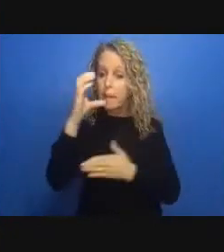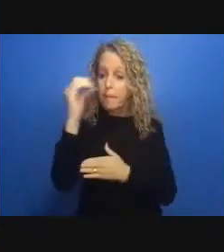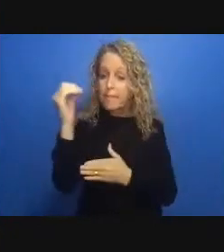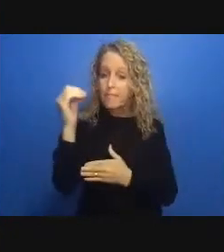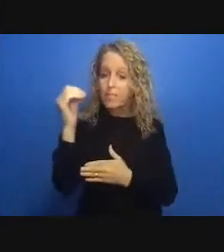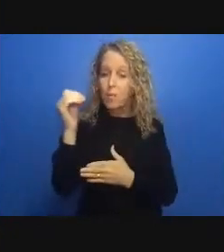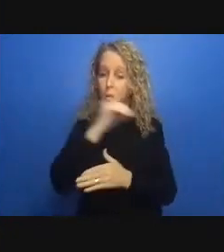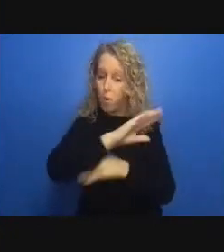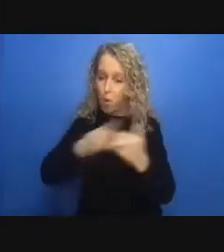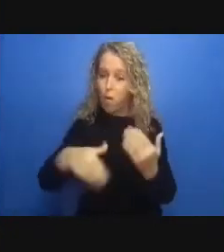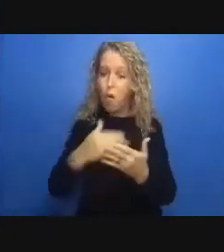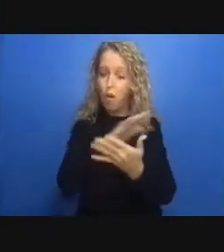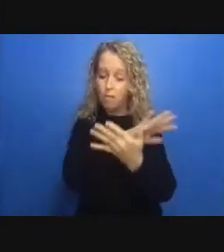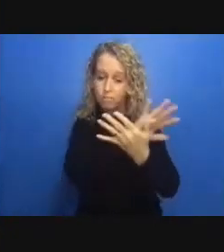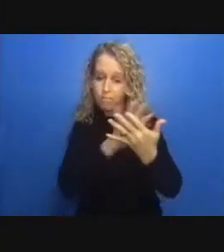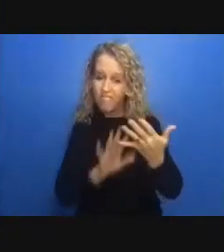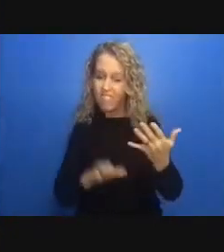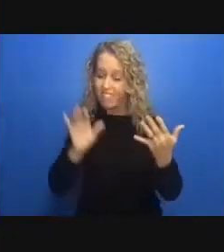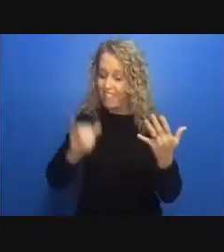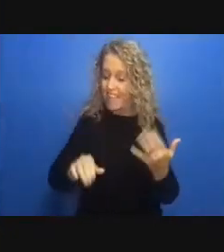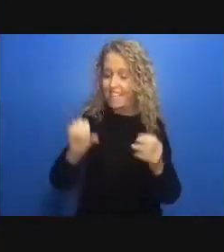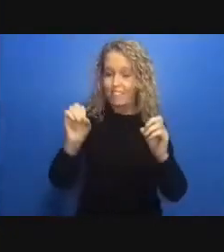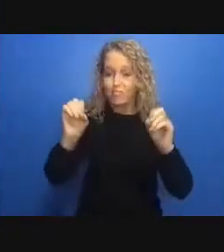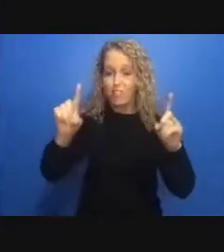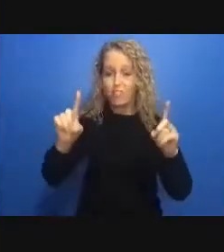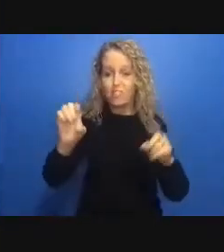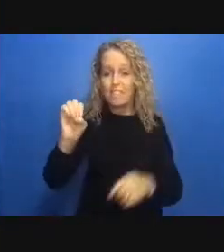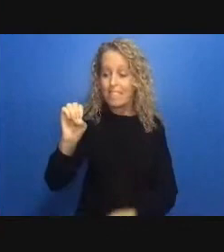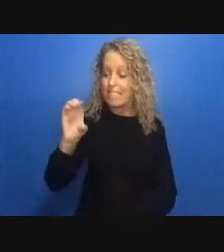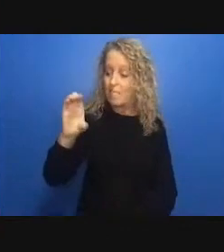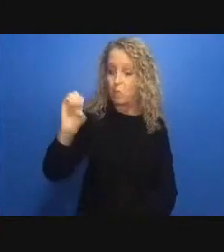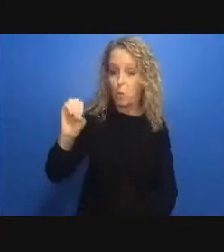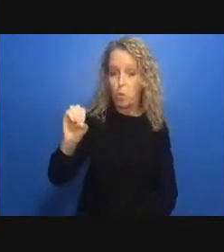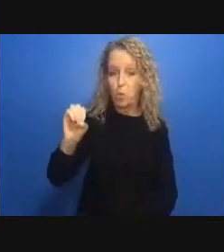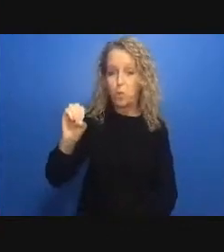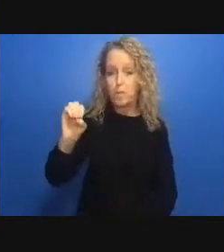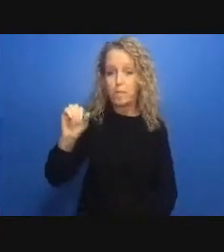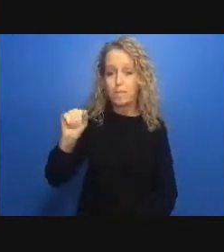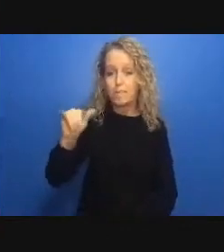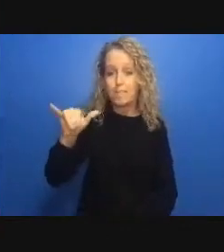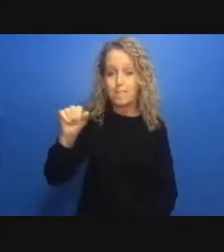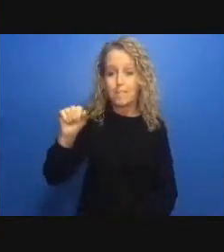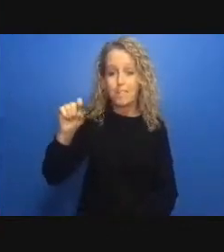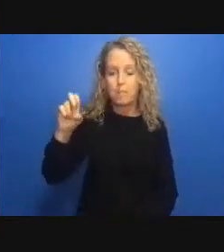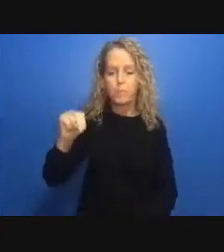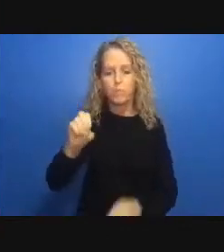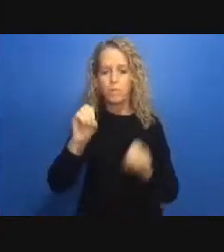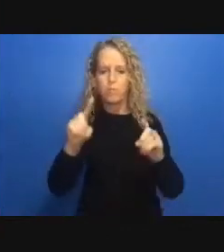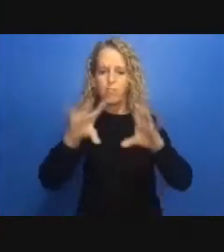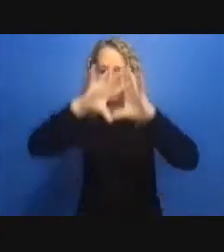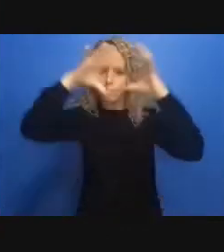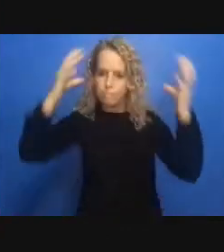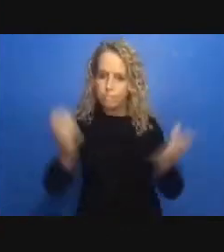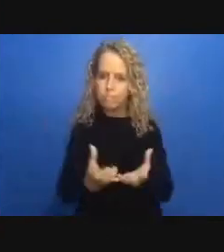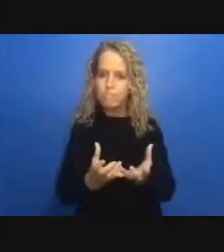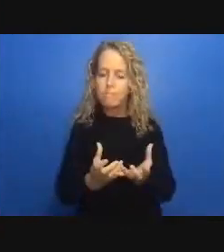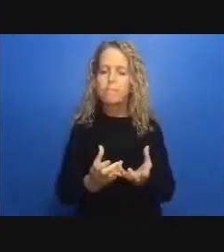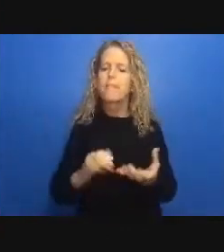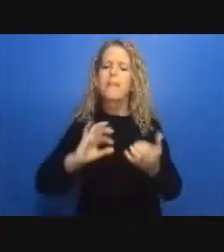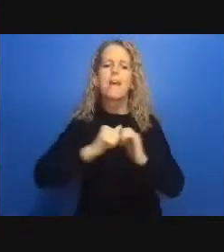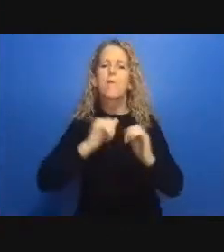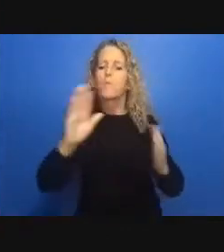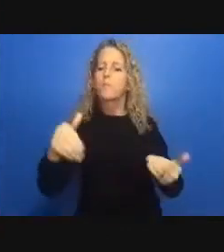these elements of the education ecosystem, we really need to look at how do we provide our citizens with the opportunity